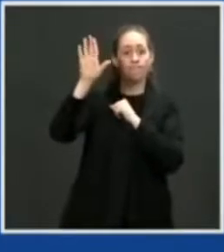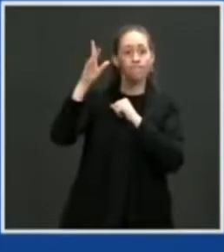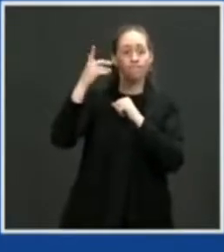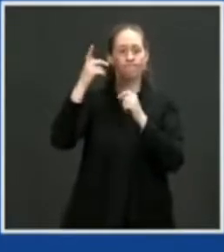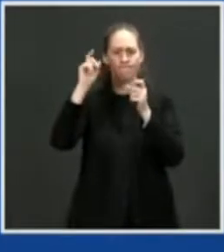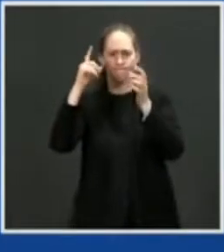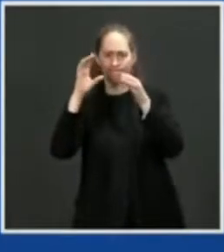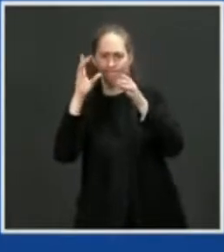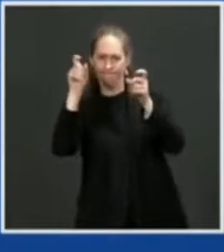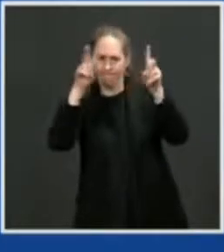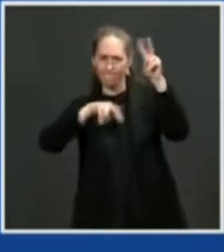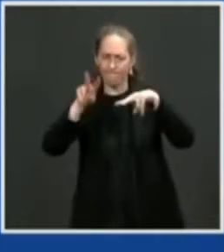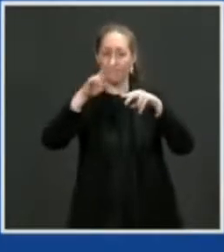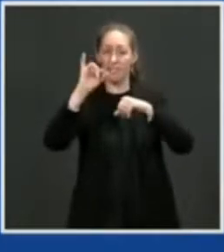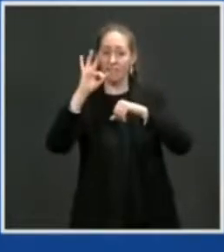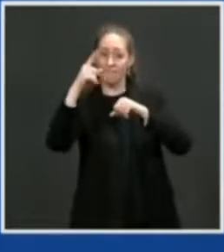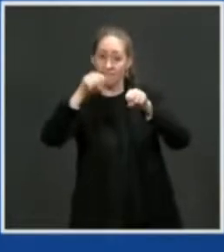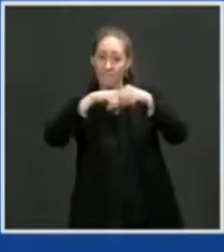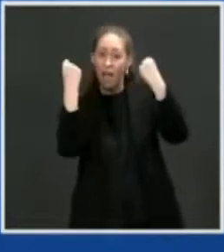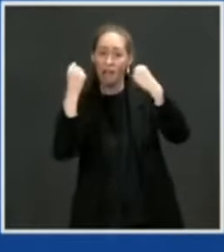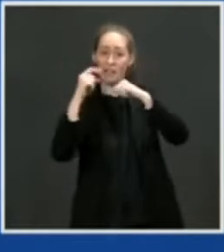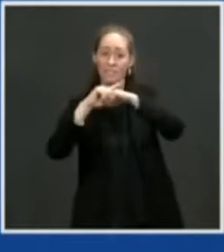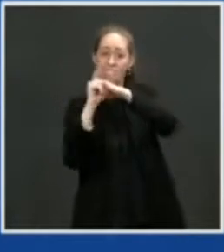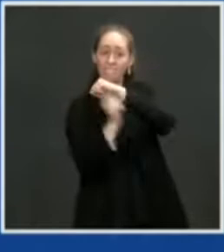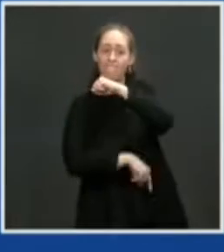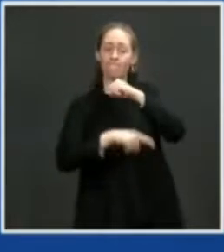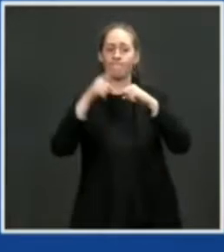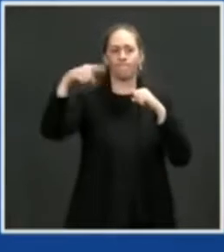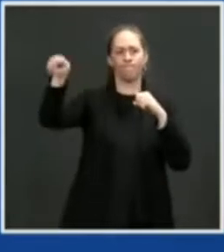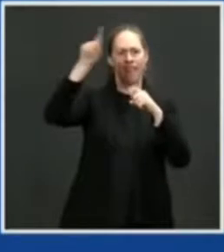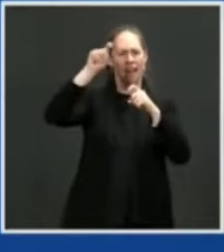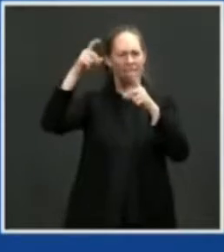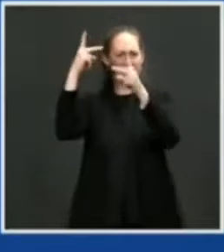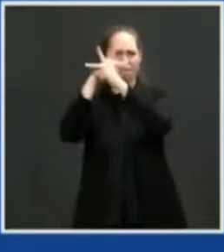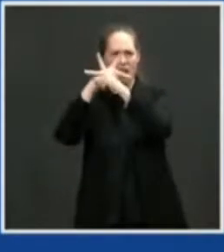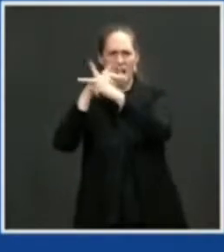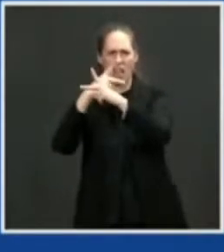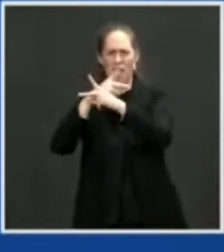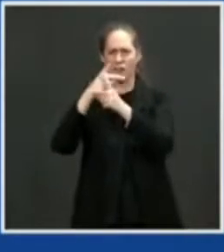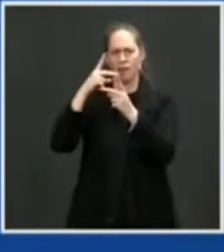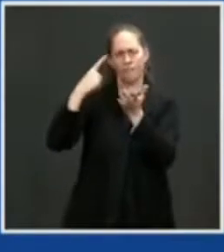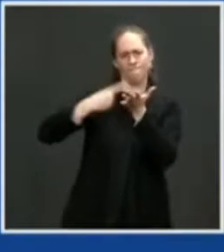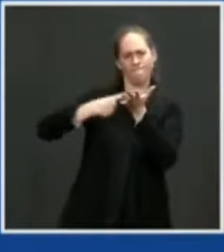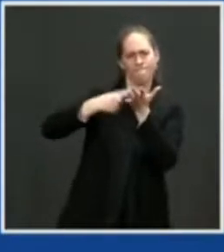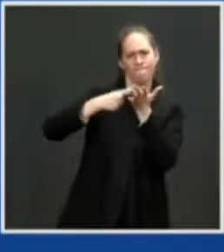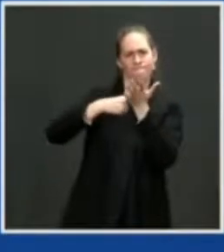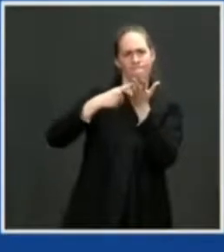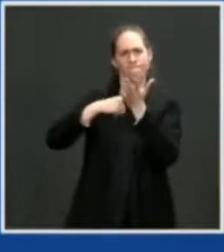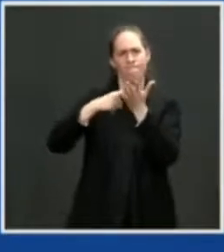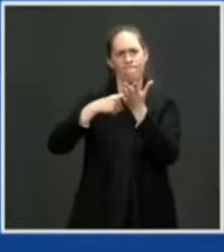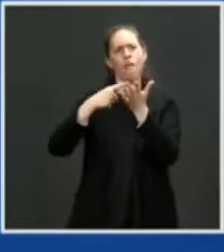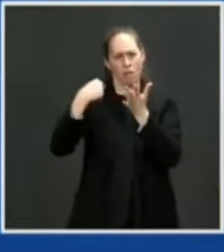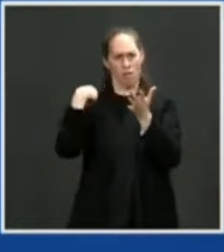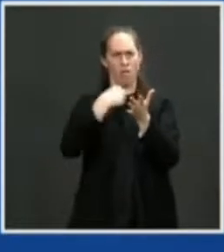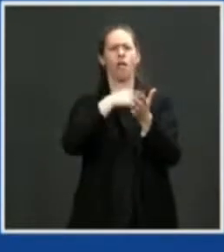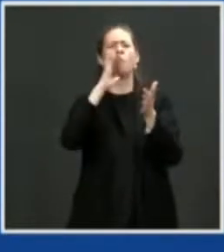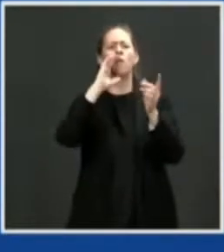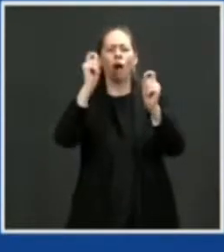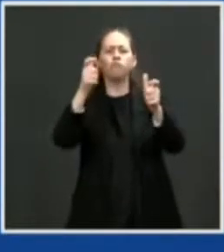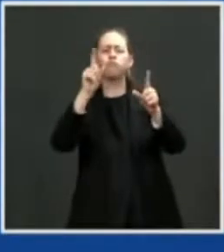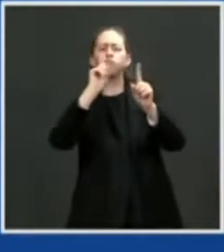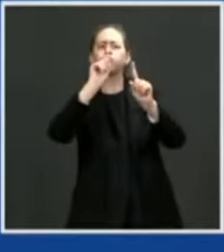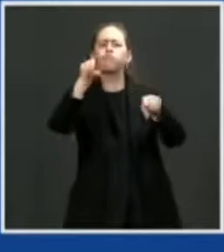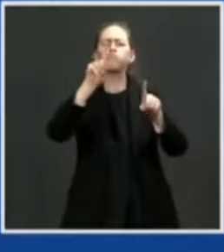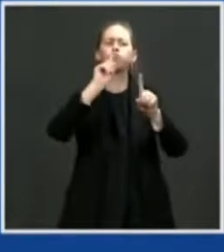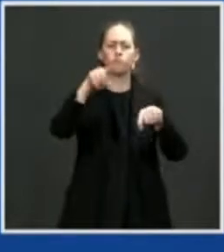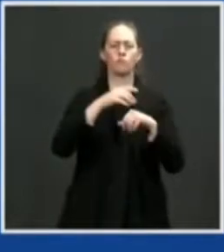and partners. and their partners And, and their allies There will be responses if they choose to escalate.